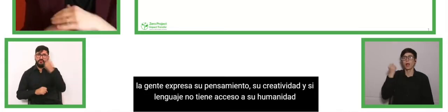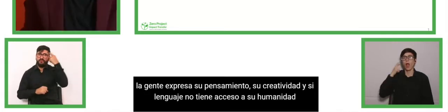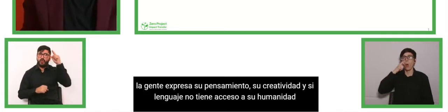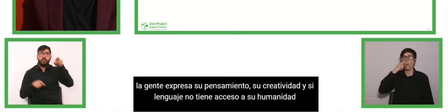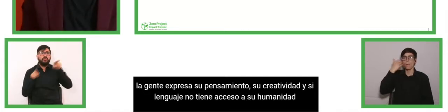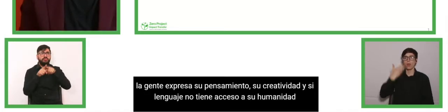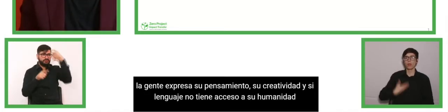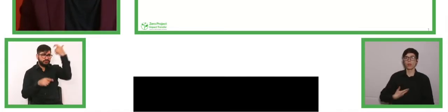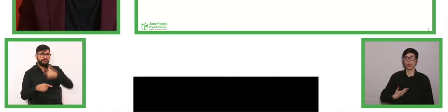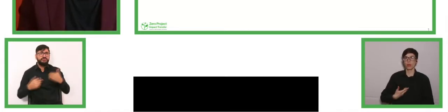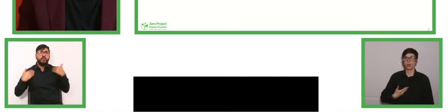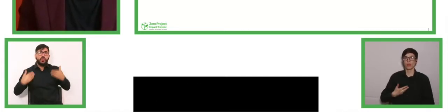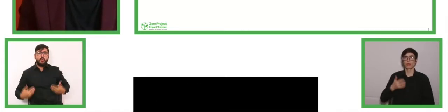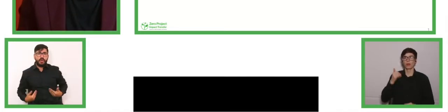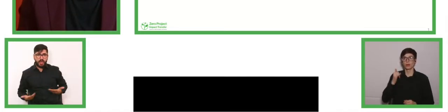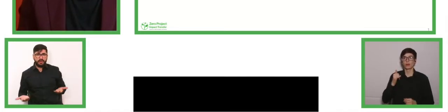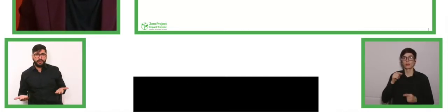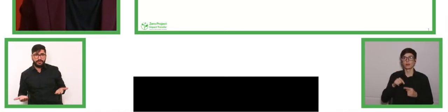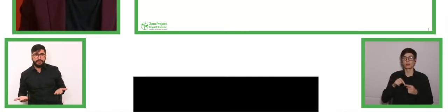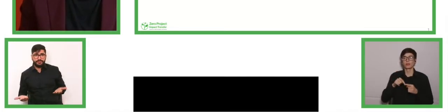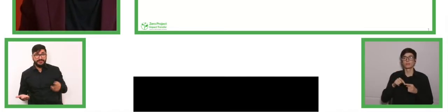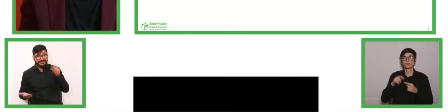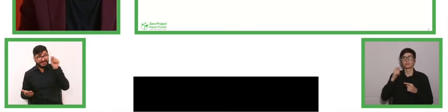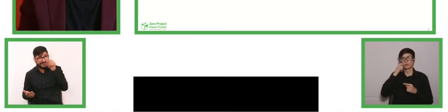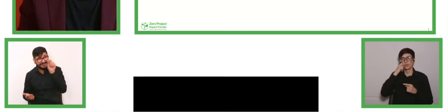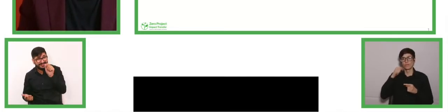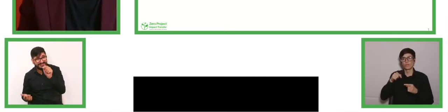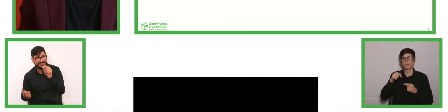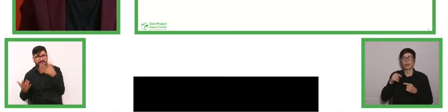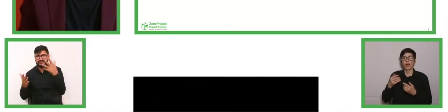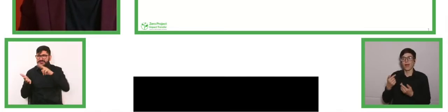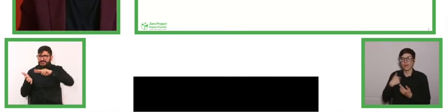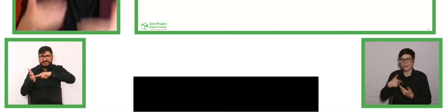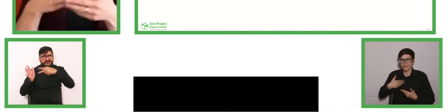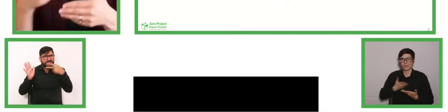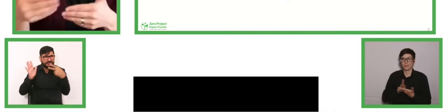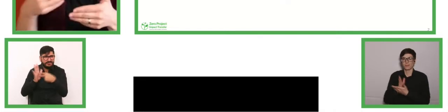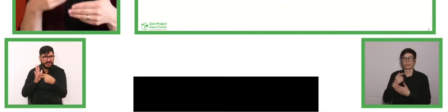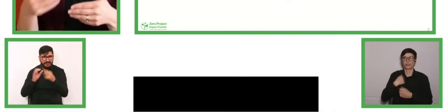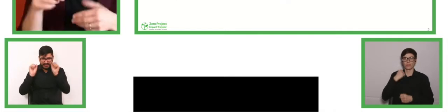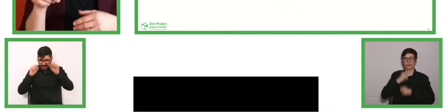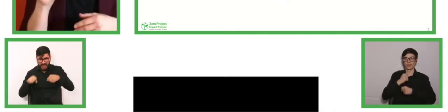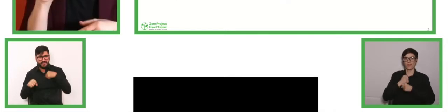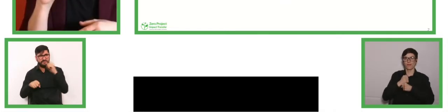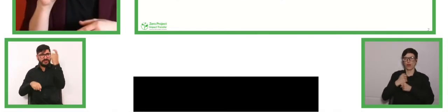And that's where my work comes in, to make sure that we all have access to language.